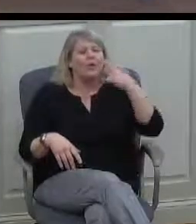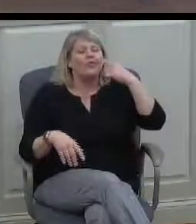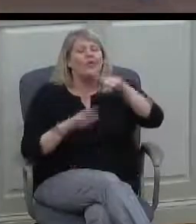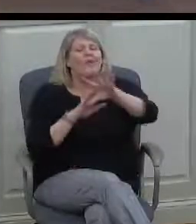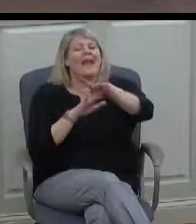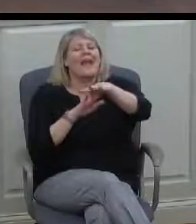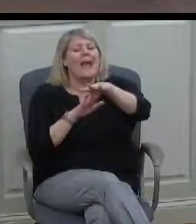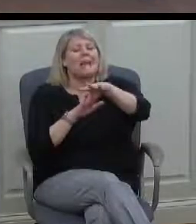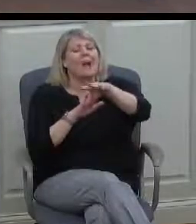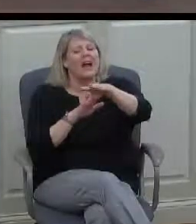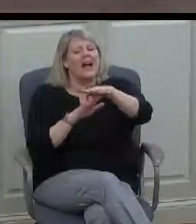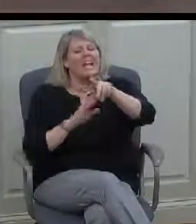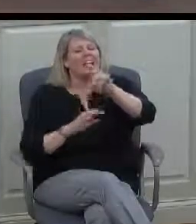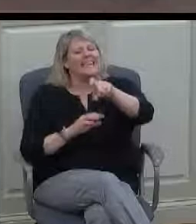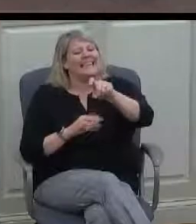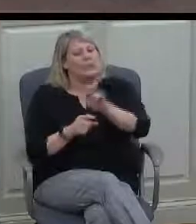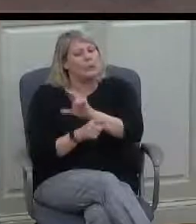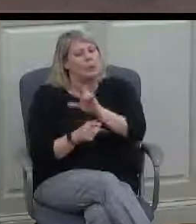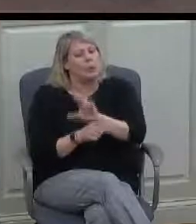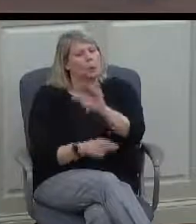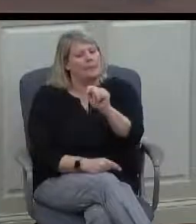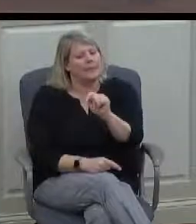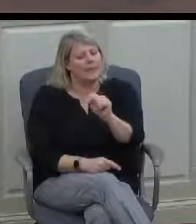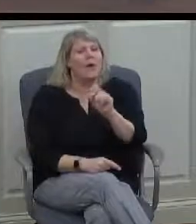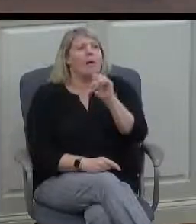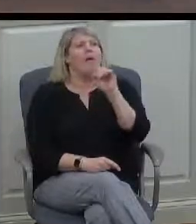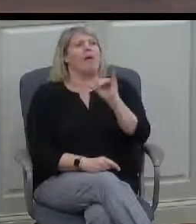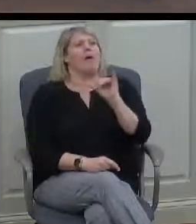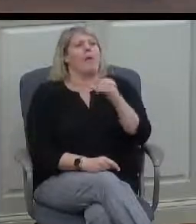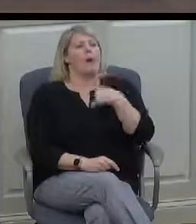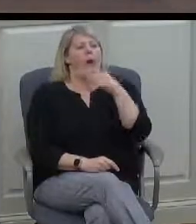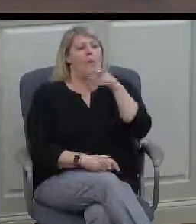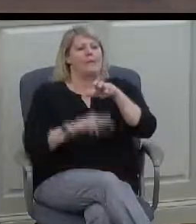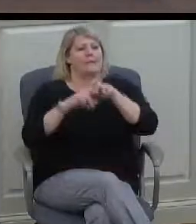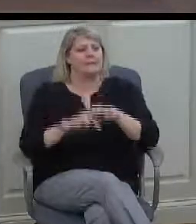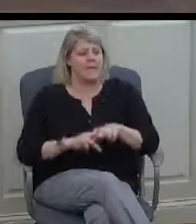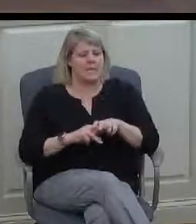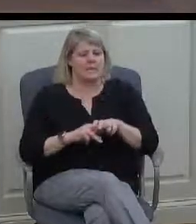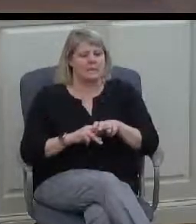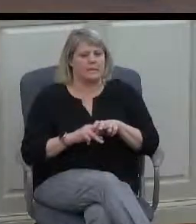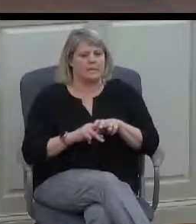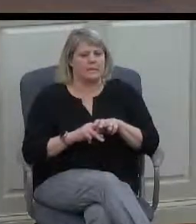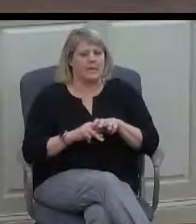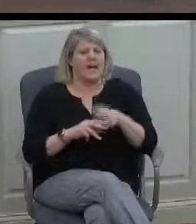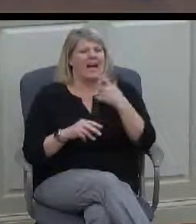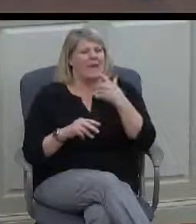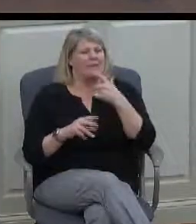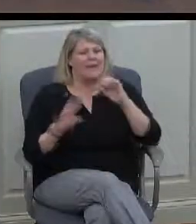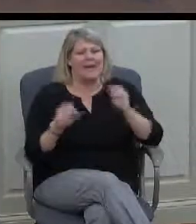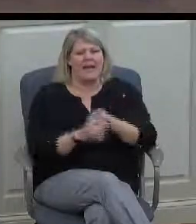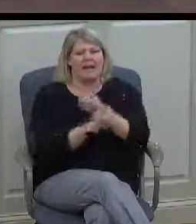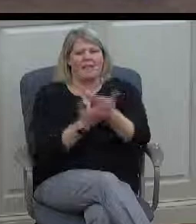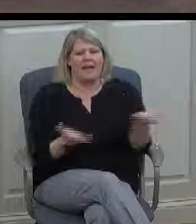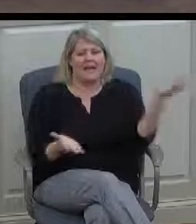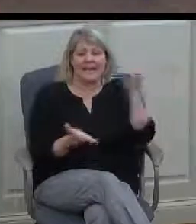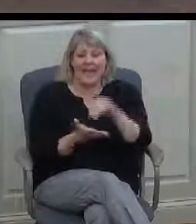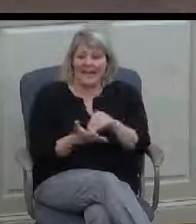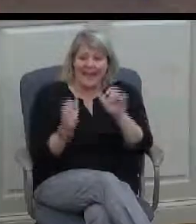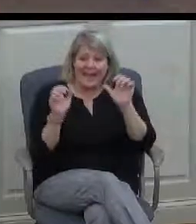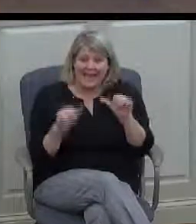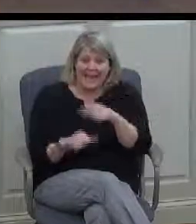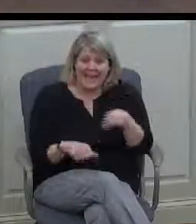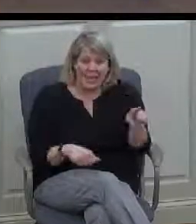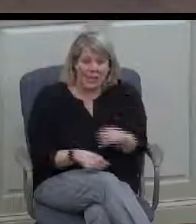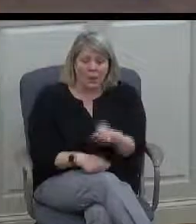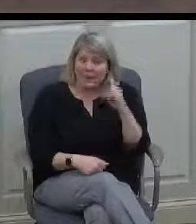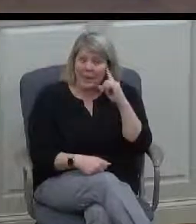Oh, I'm sorry. So I need to sit down then. there you go. Okay, I'll do that. I'll say all that again. You guys hear me now? Does